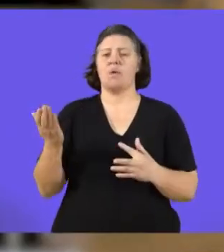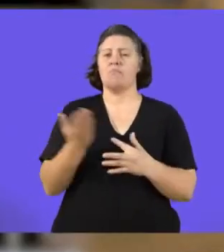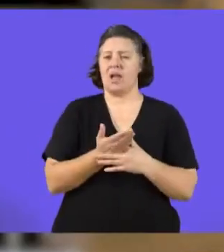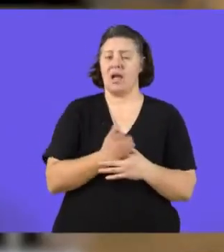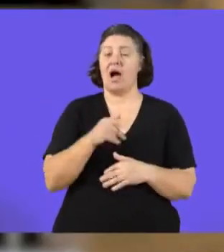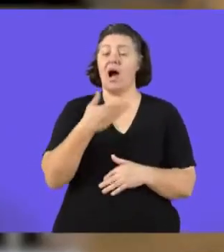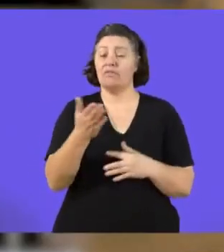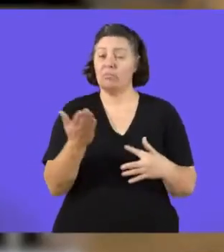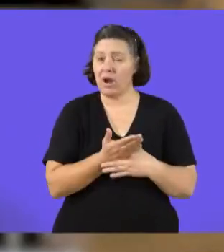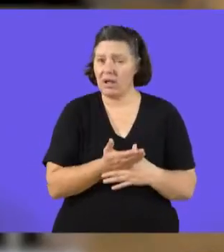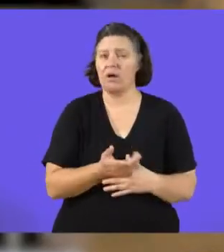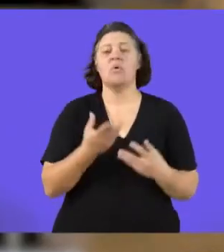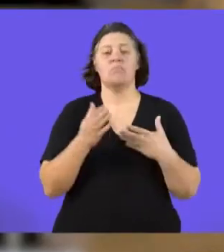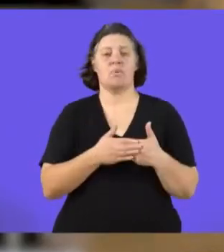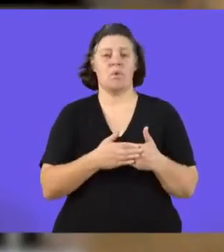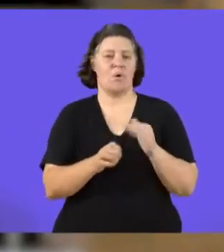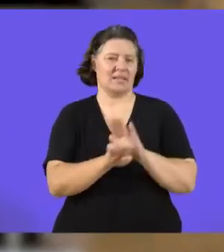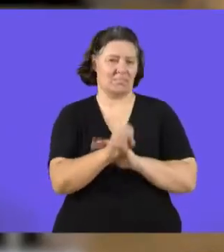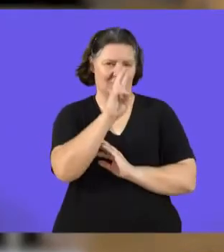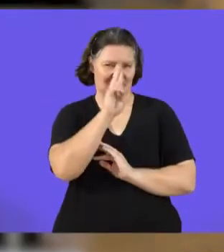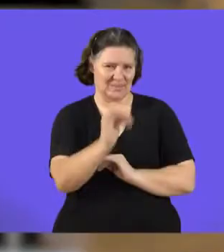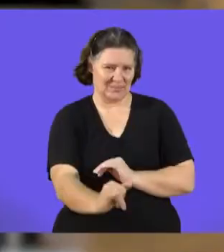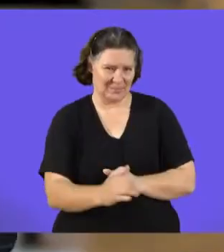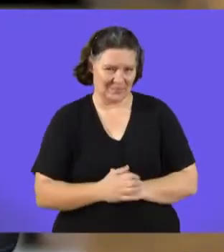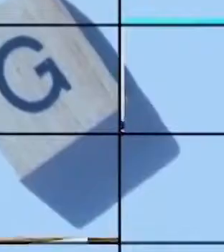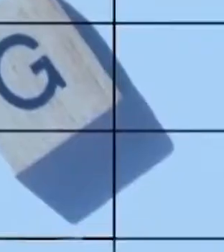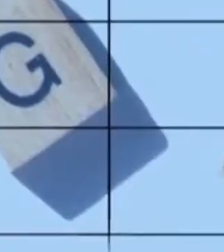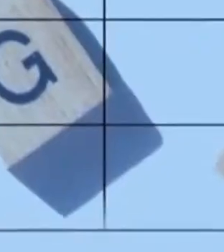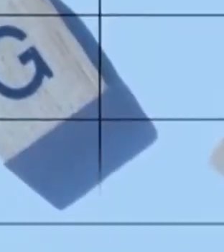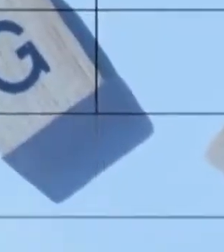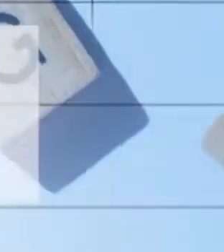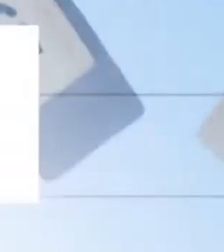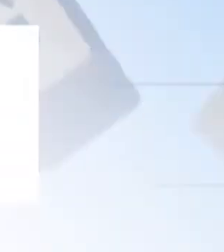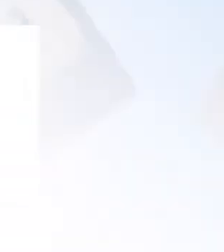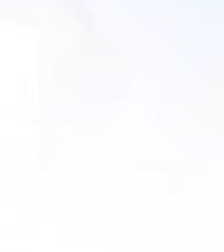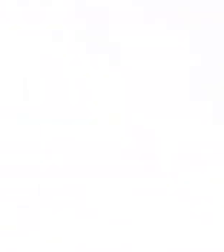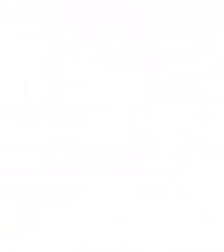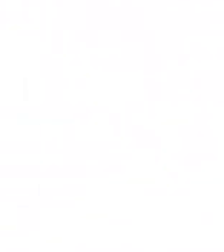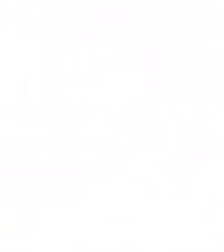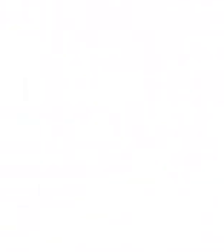break. After the break, we'll do some more examples. See you now.